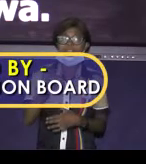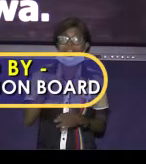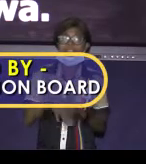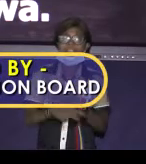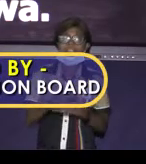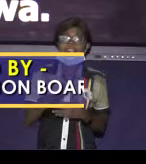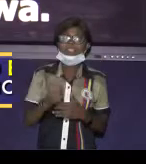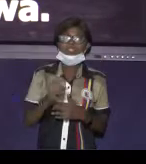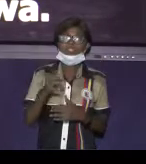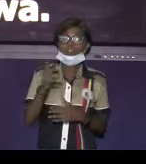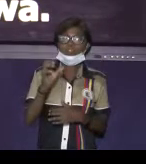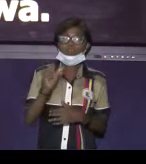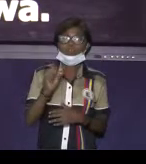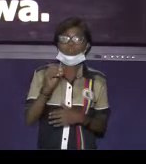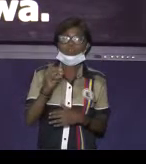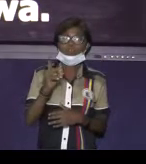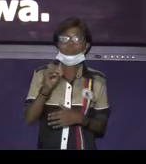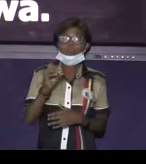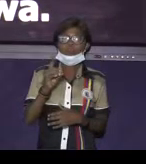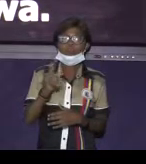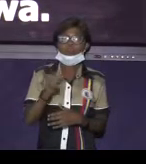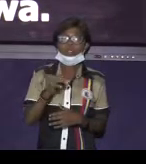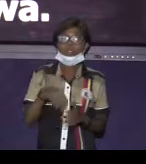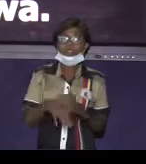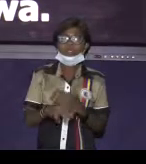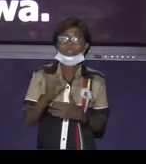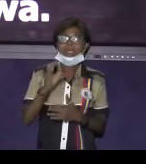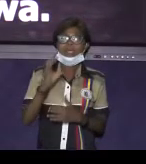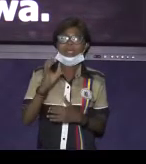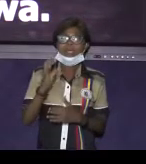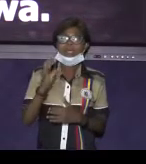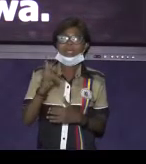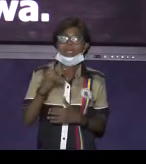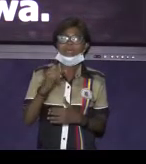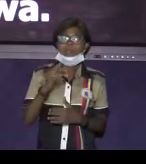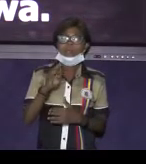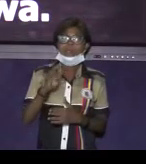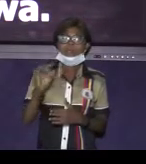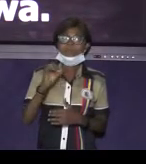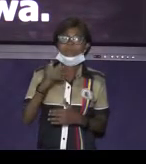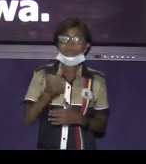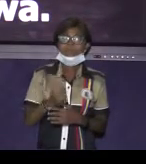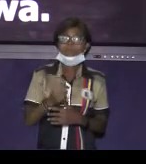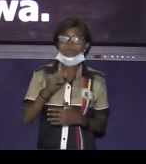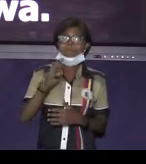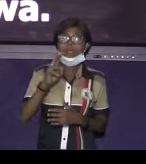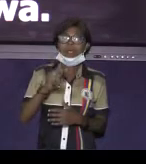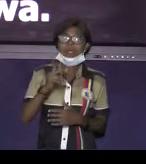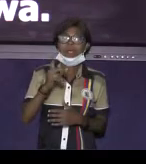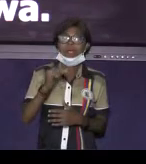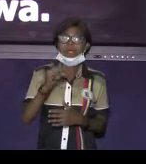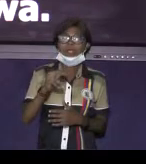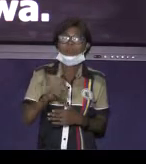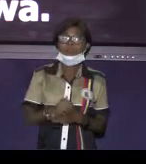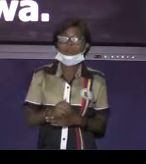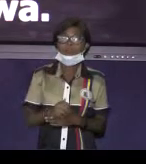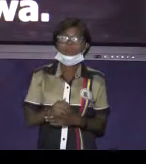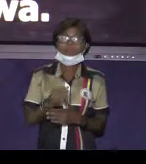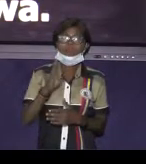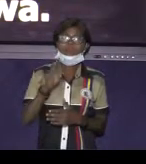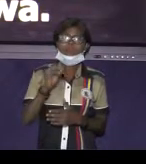Sokoto, Kebbi, Kano, Borno,